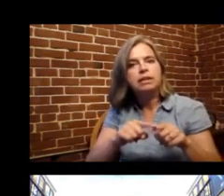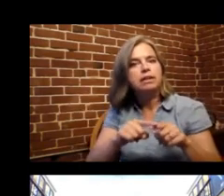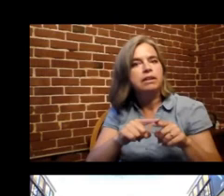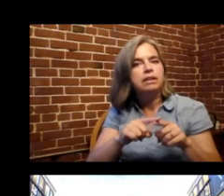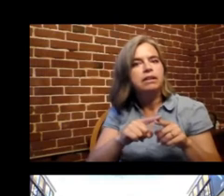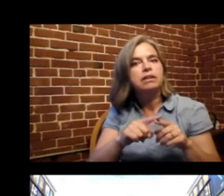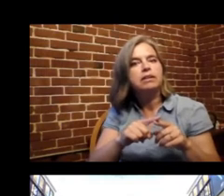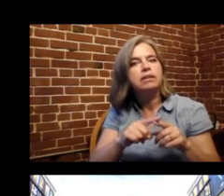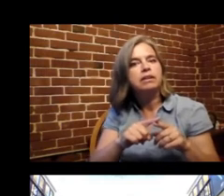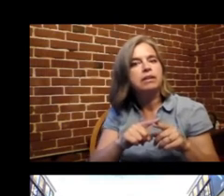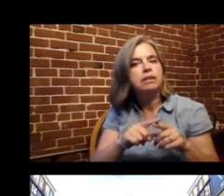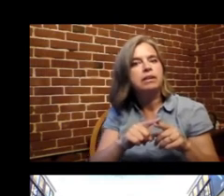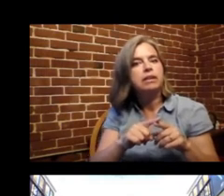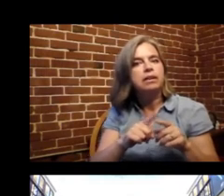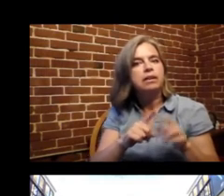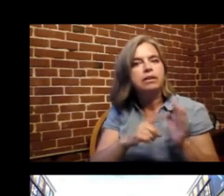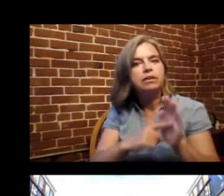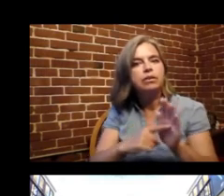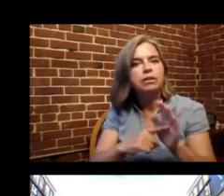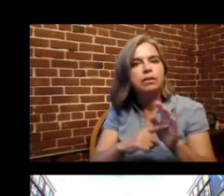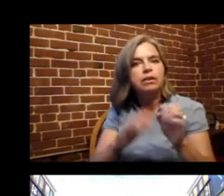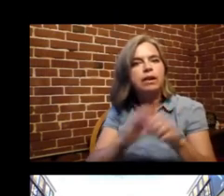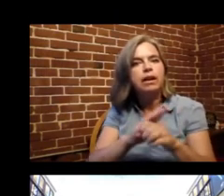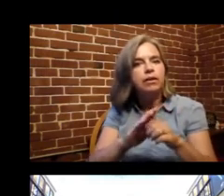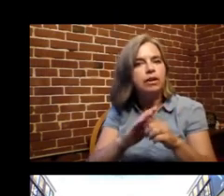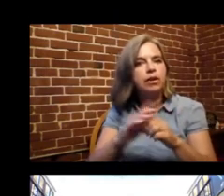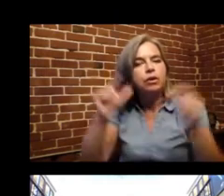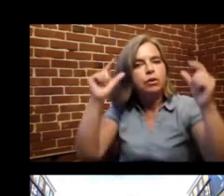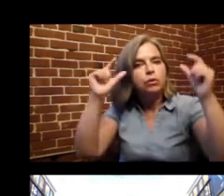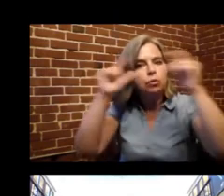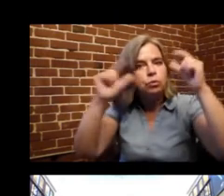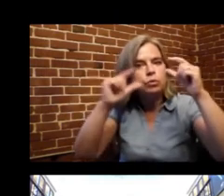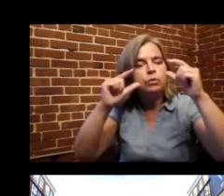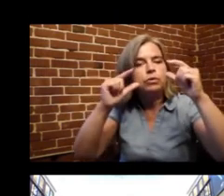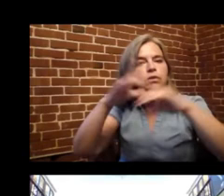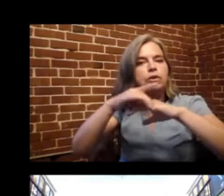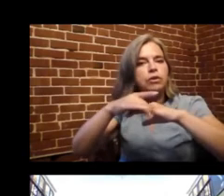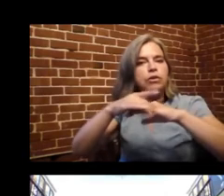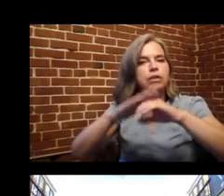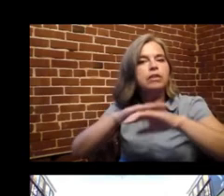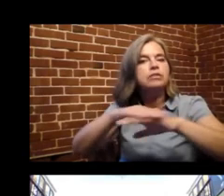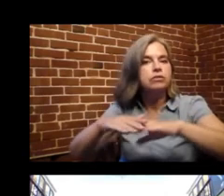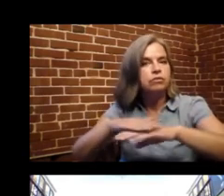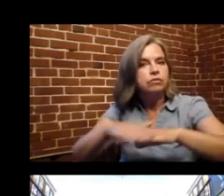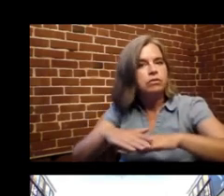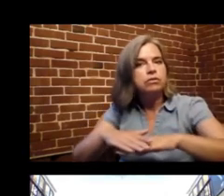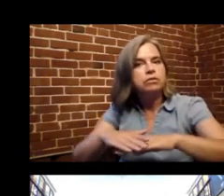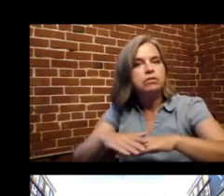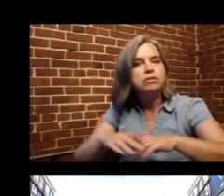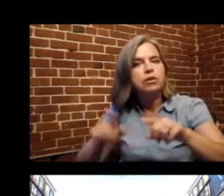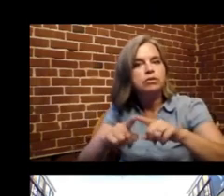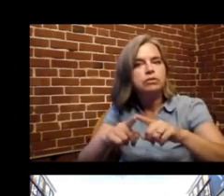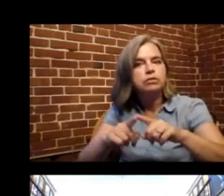of the area of Google Earth surface, and there's also the structure